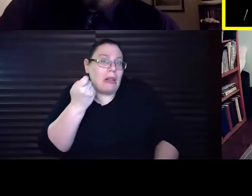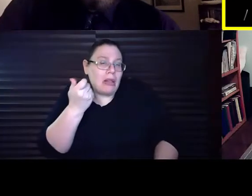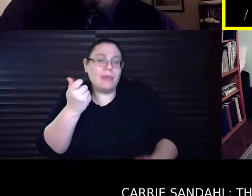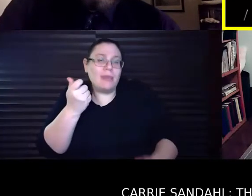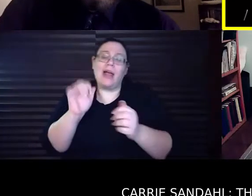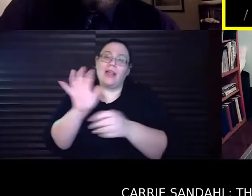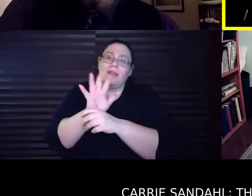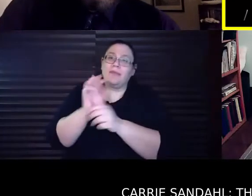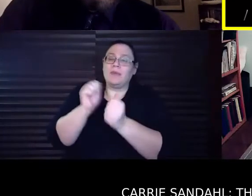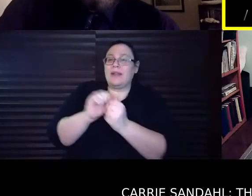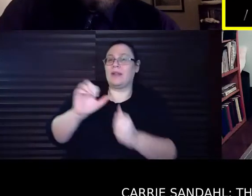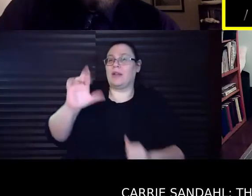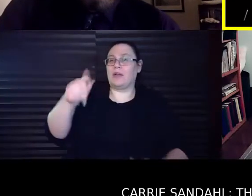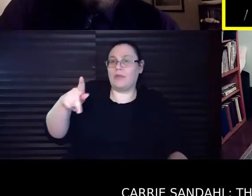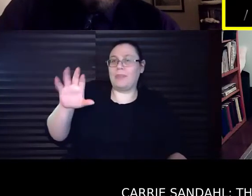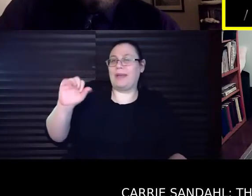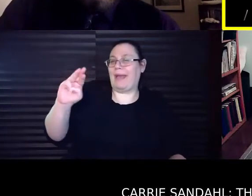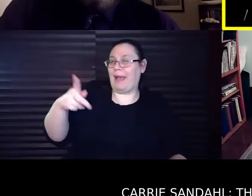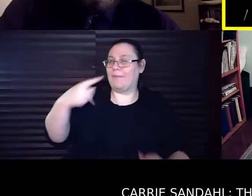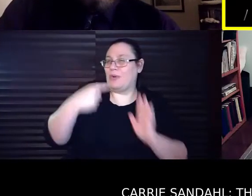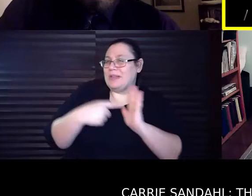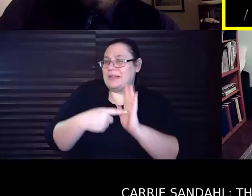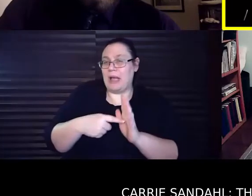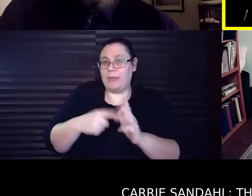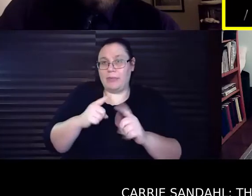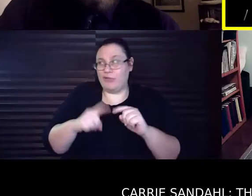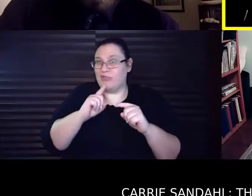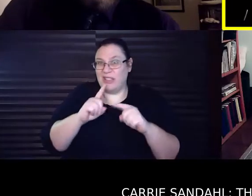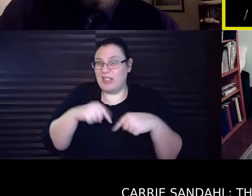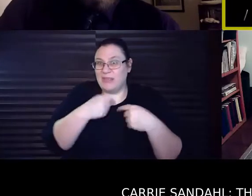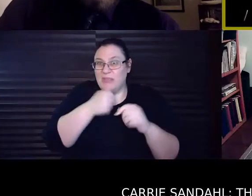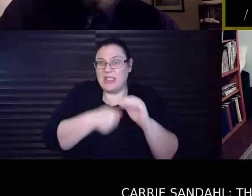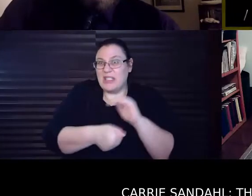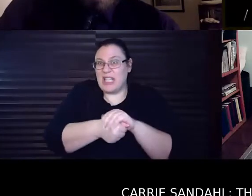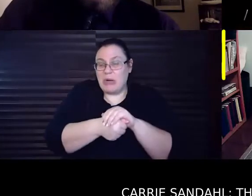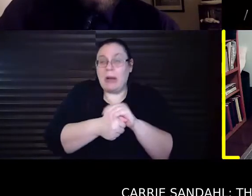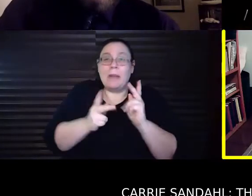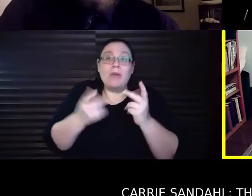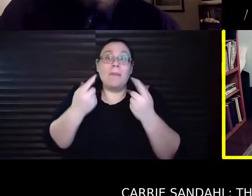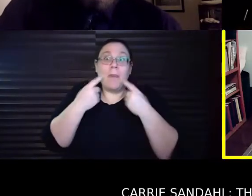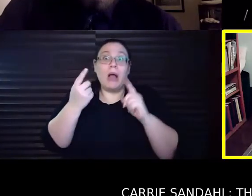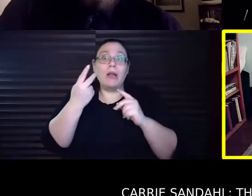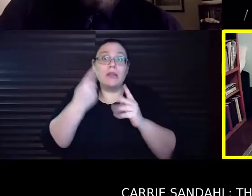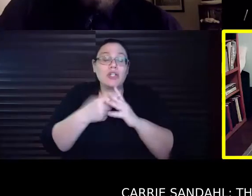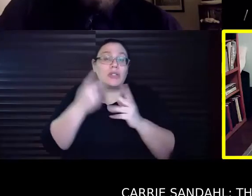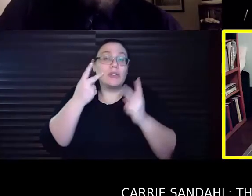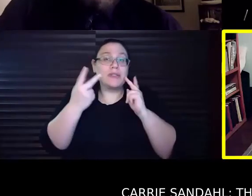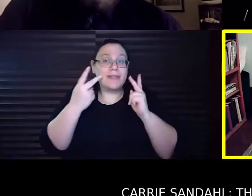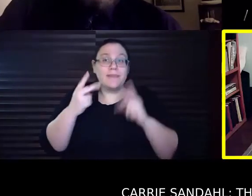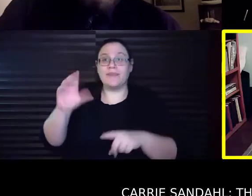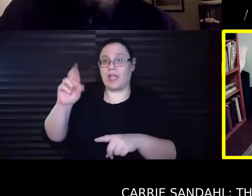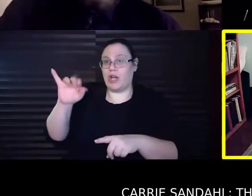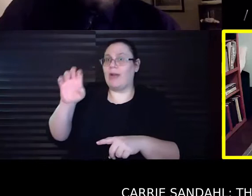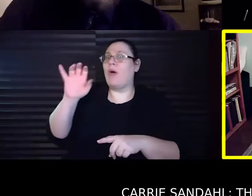and Code. But it's been kind of a hidden secret that's just now starting to be revealed. Yeah, that kind of snark feels